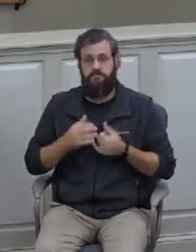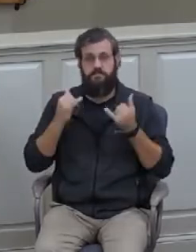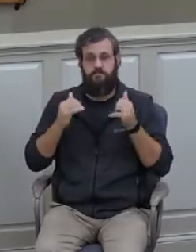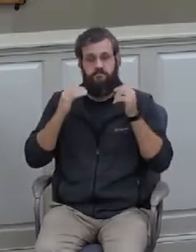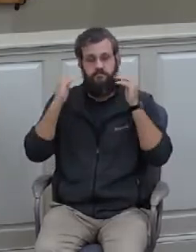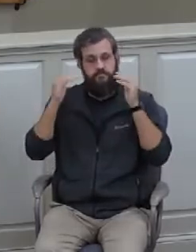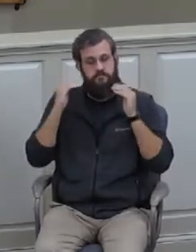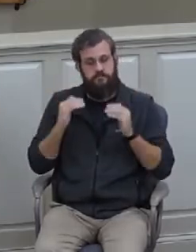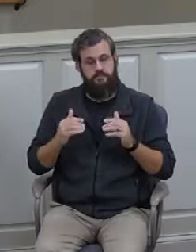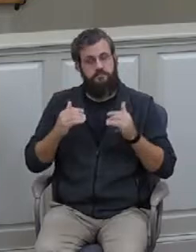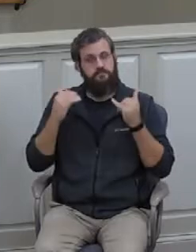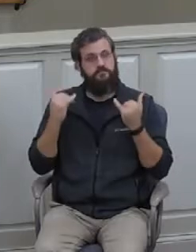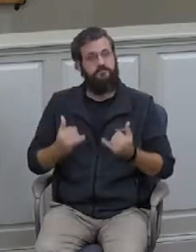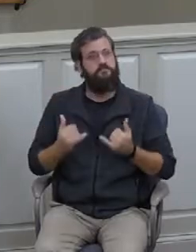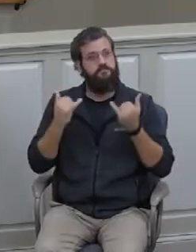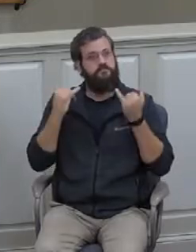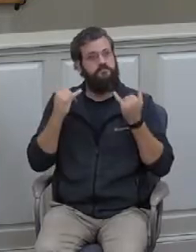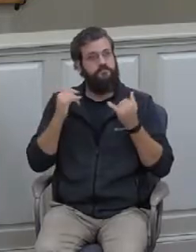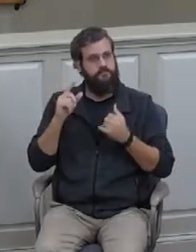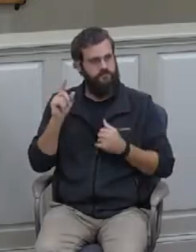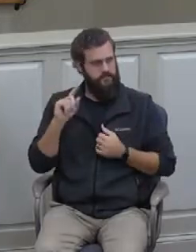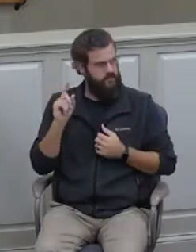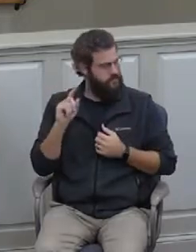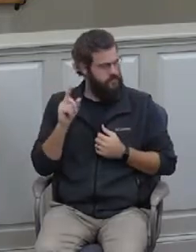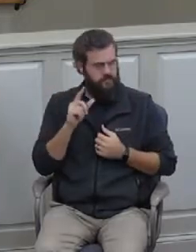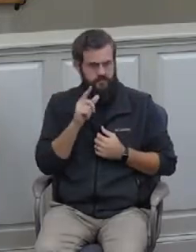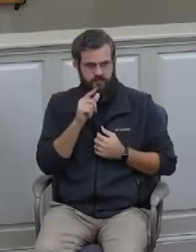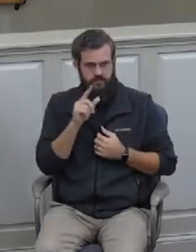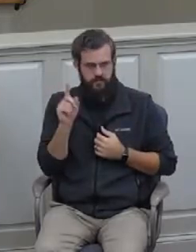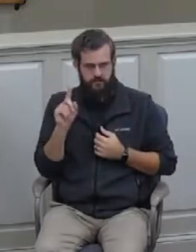Now, where is she?